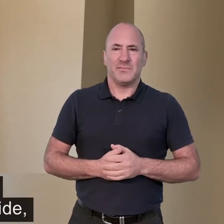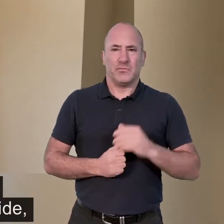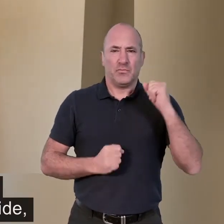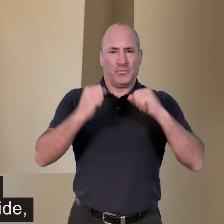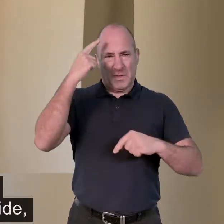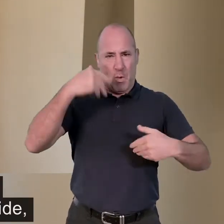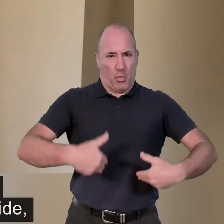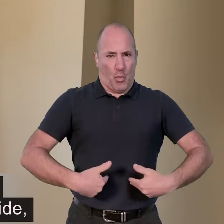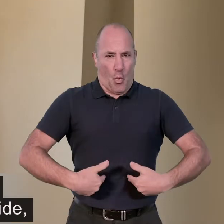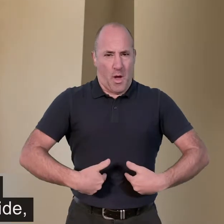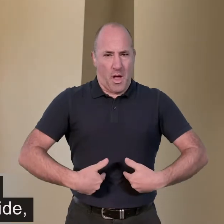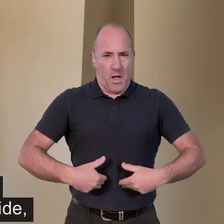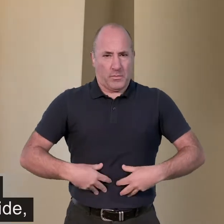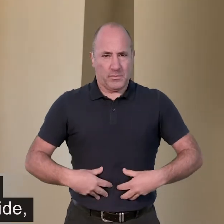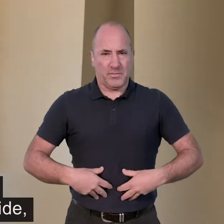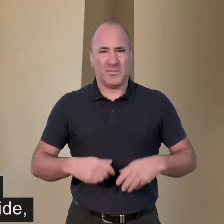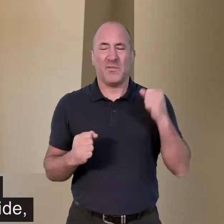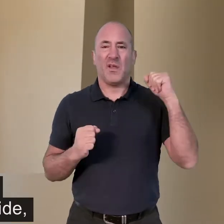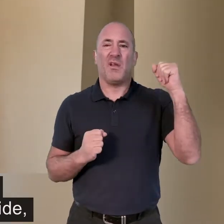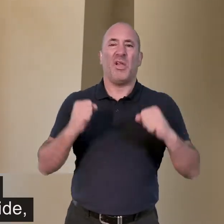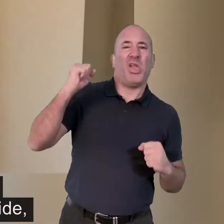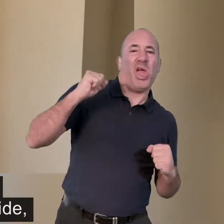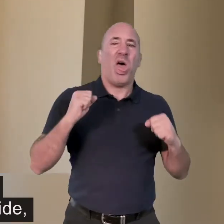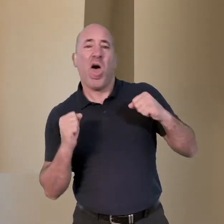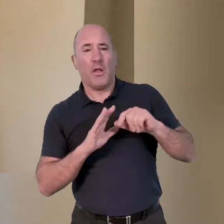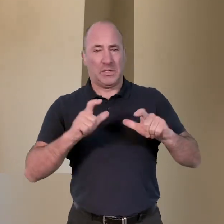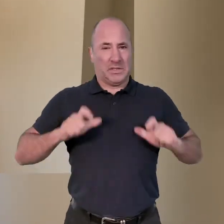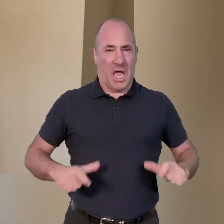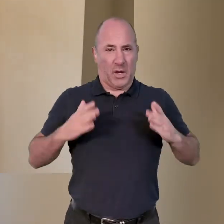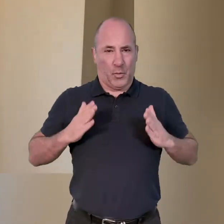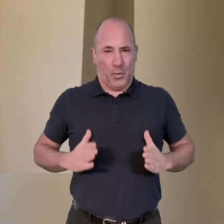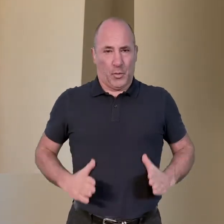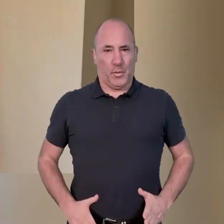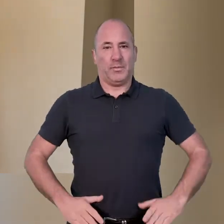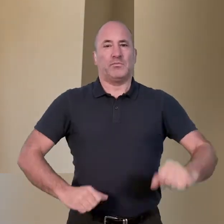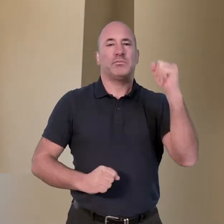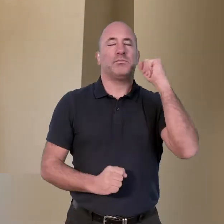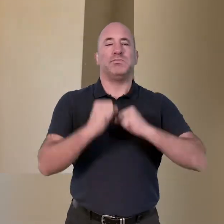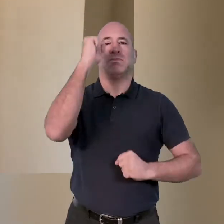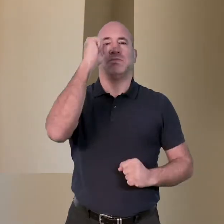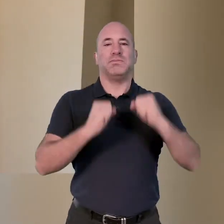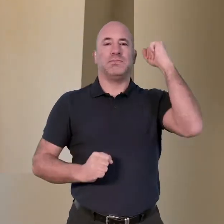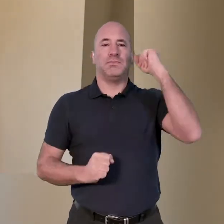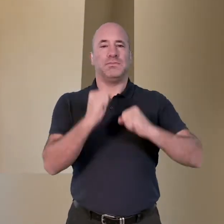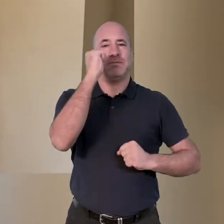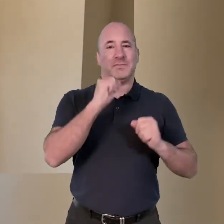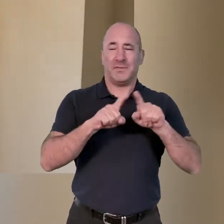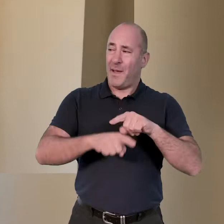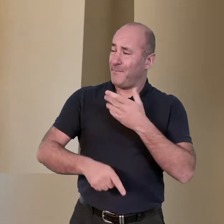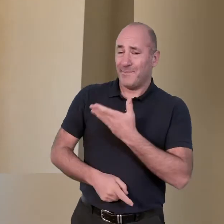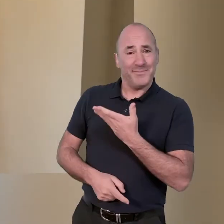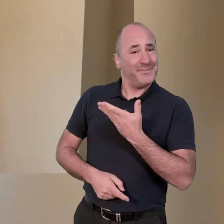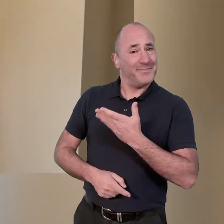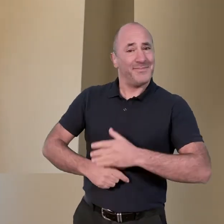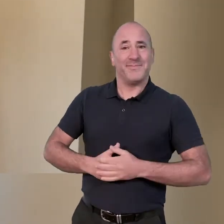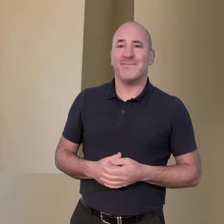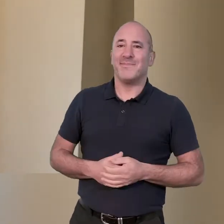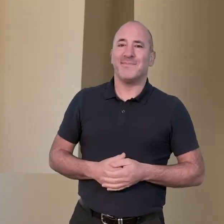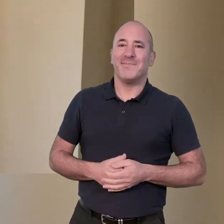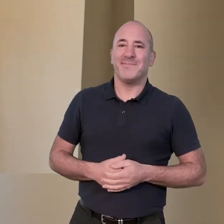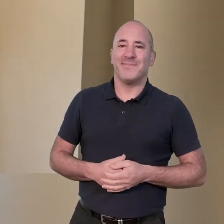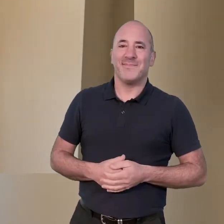Great. Engage your core. Make sure you're not swinging from side to side, standing nice and straight up in the air with those